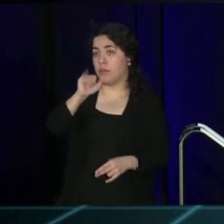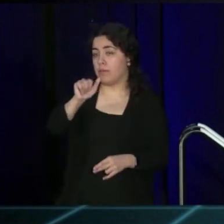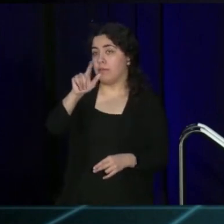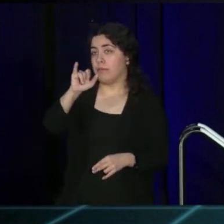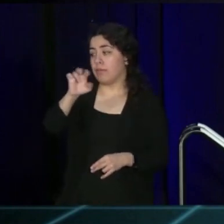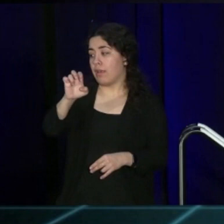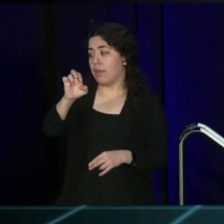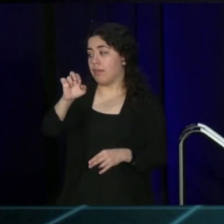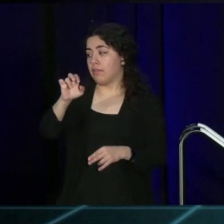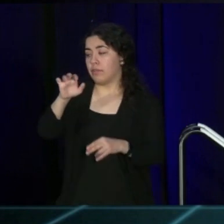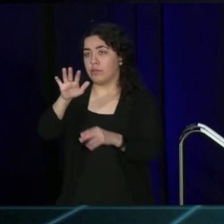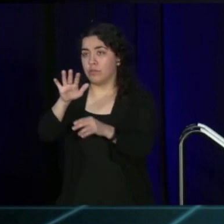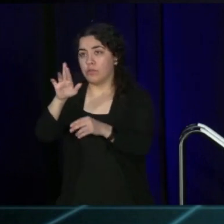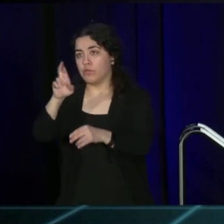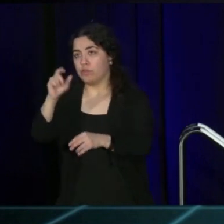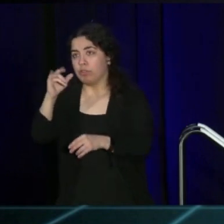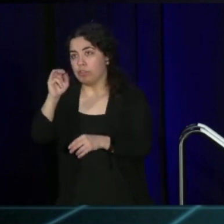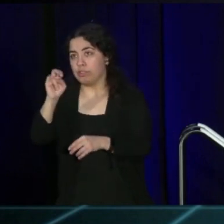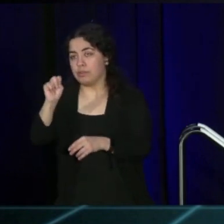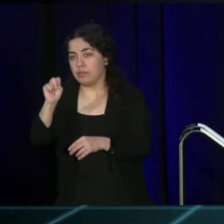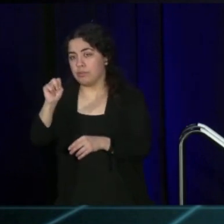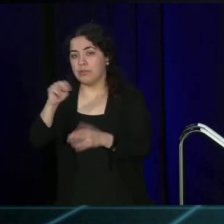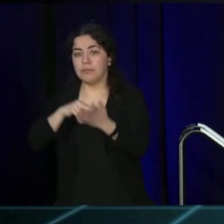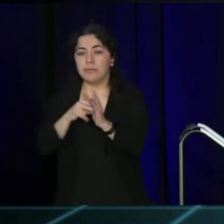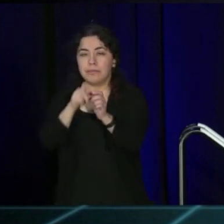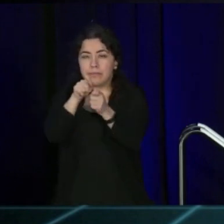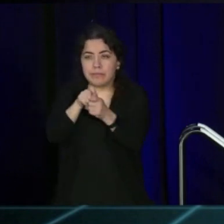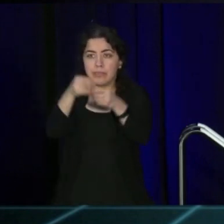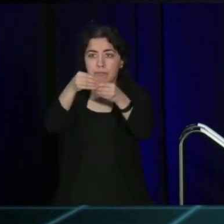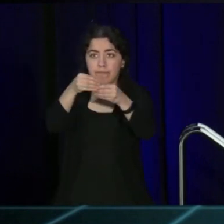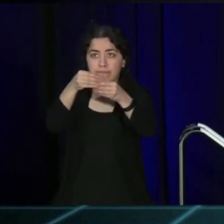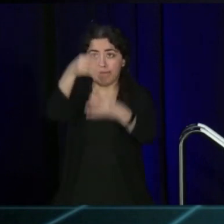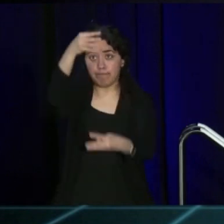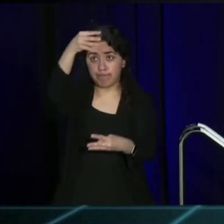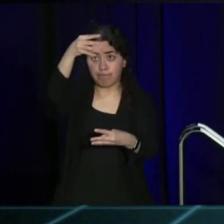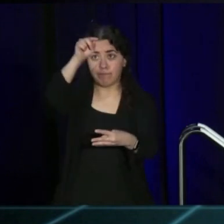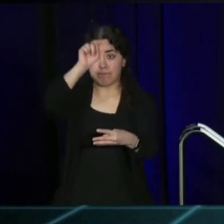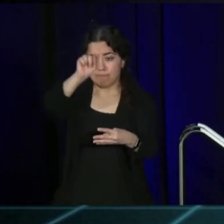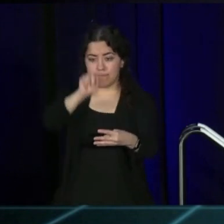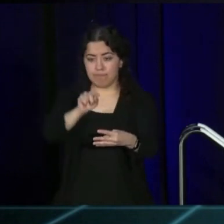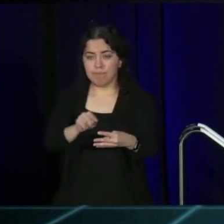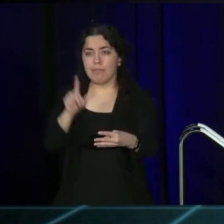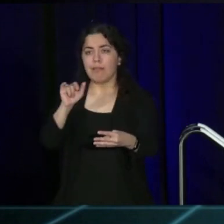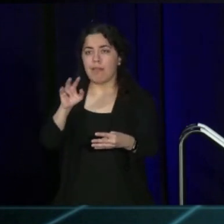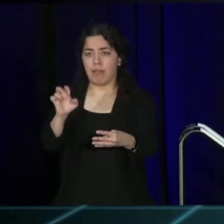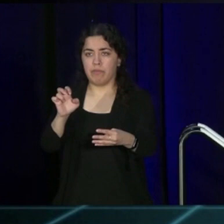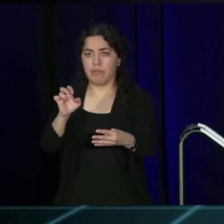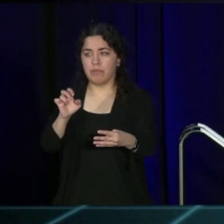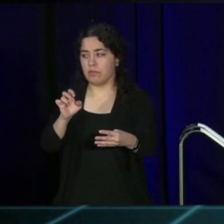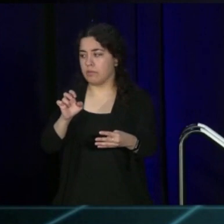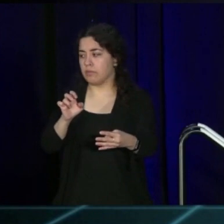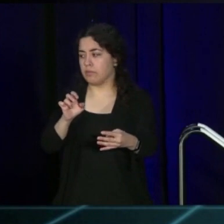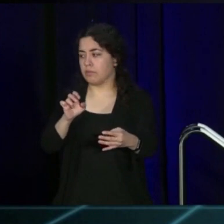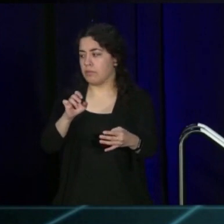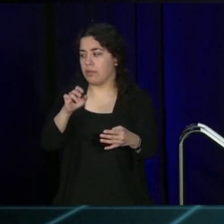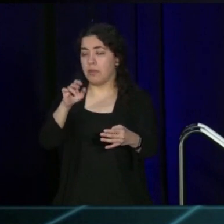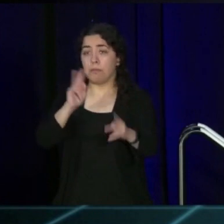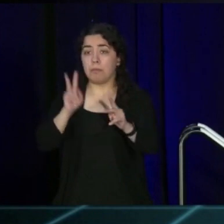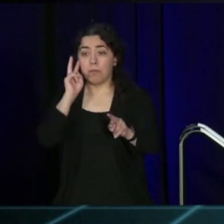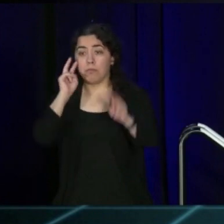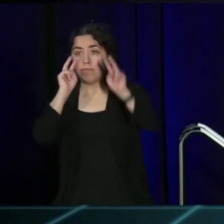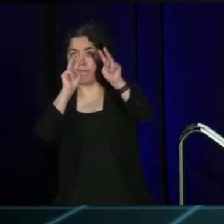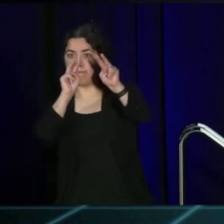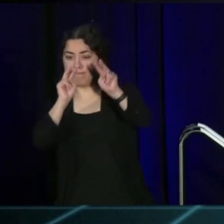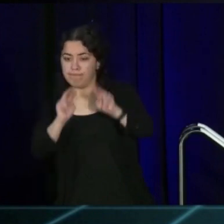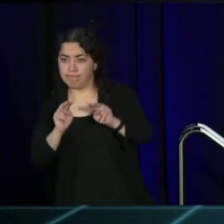to specify certain places within the page as live. And then these areas will be watched. And no matter where the screen reader